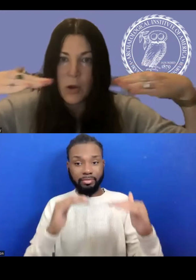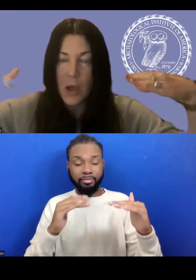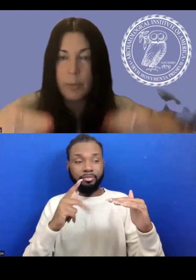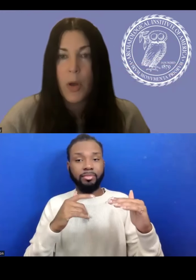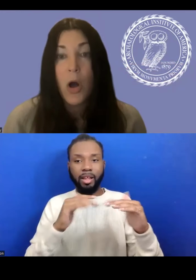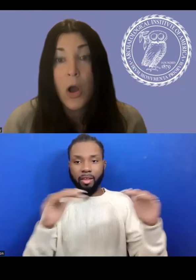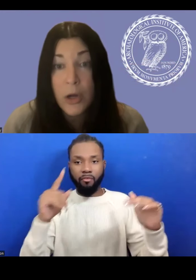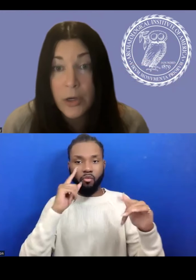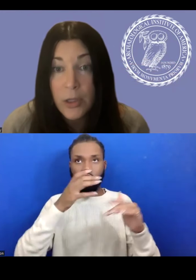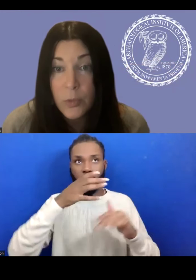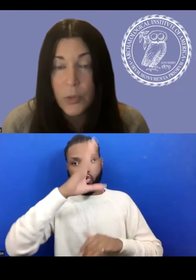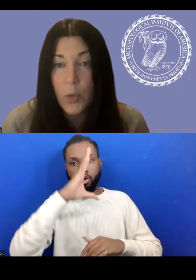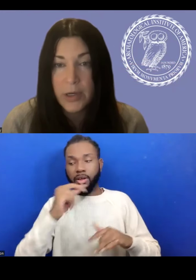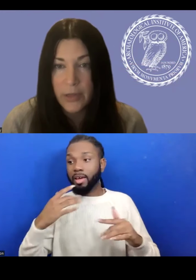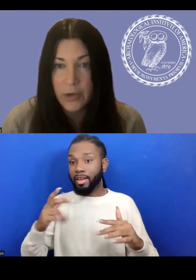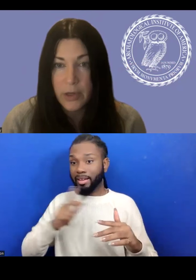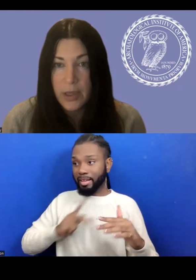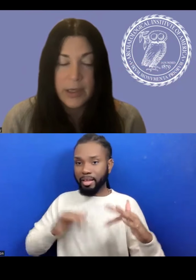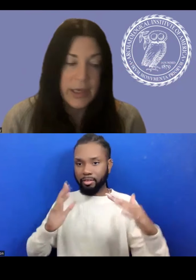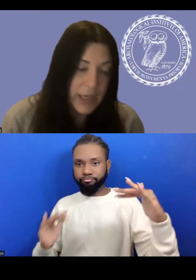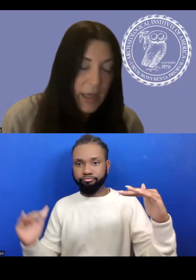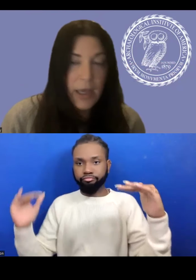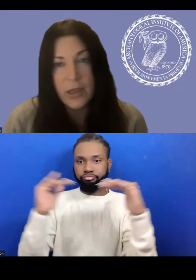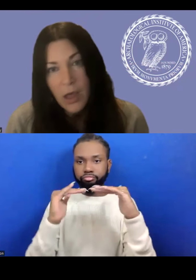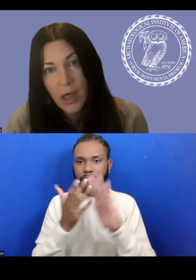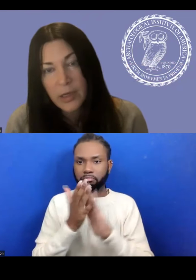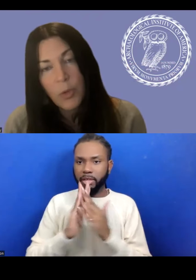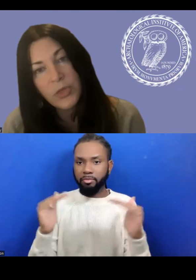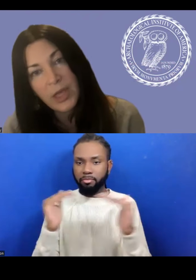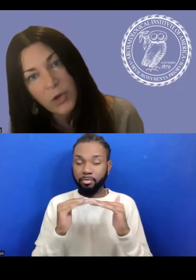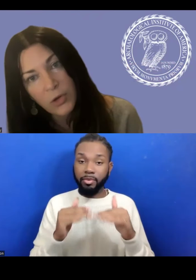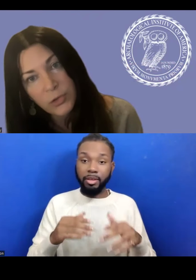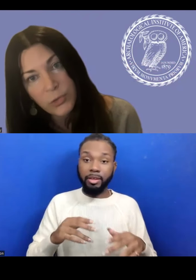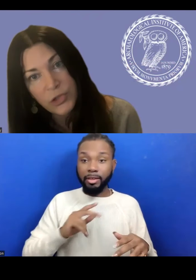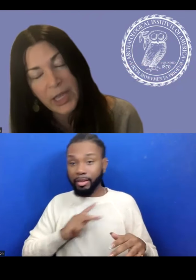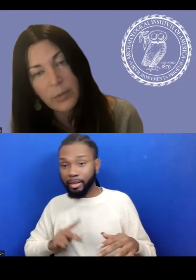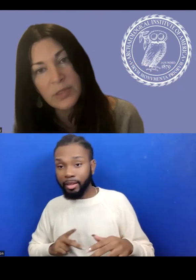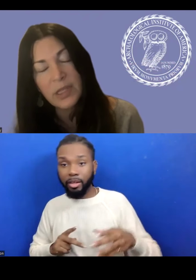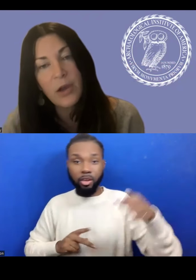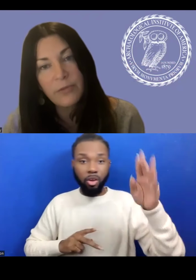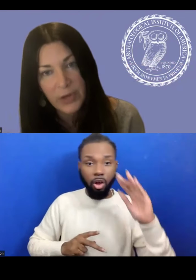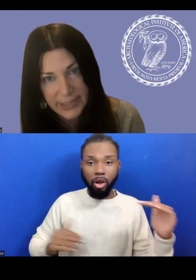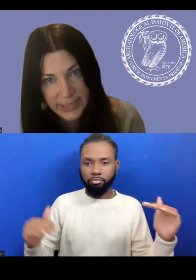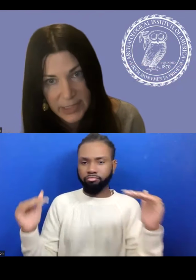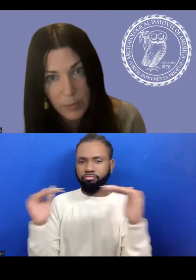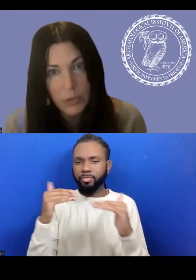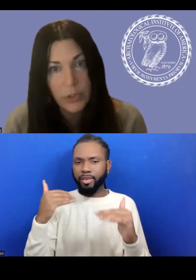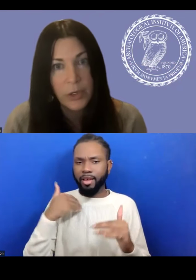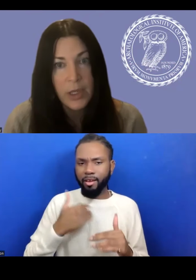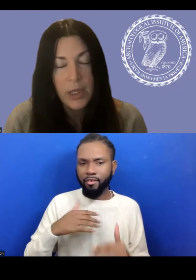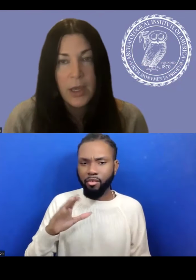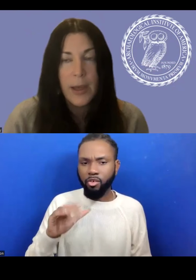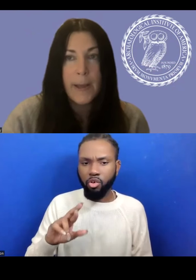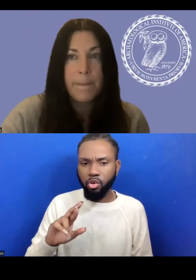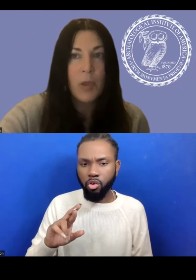they are on par with one another. King and God both have cartouche names. They are very